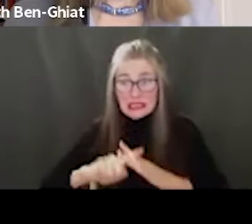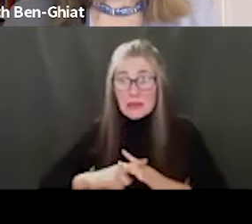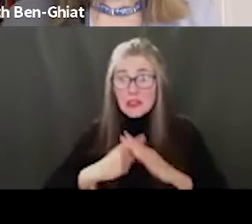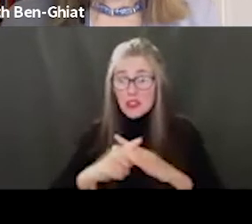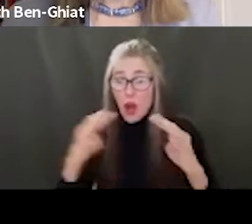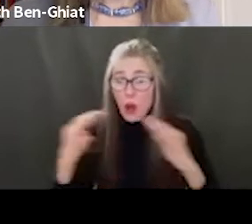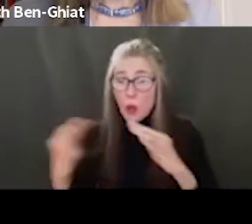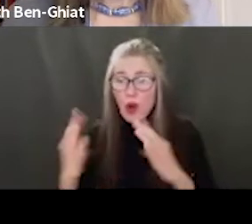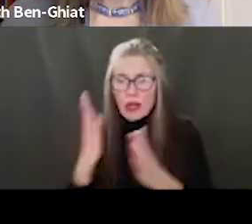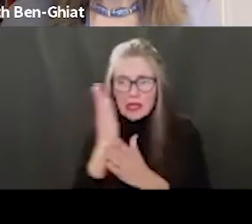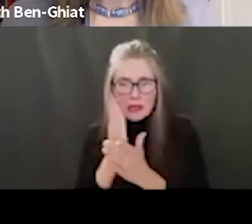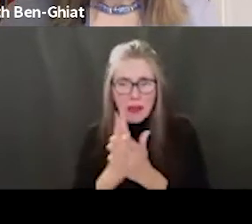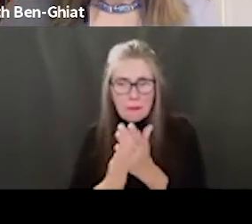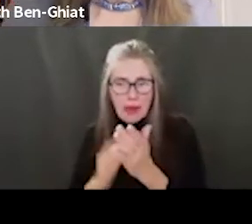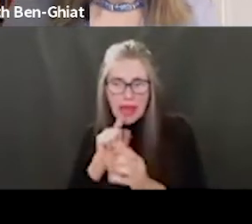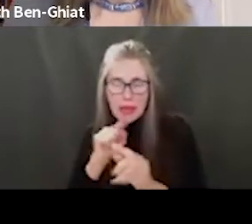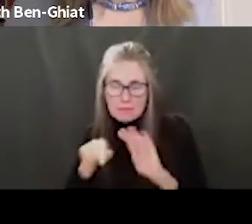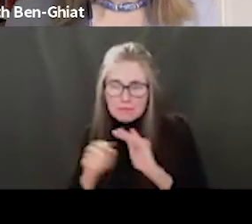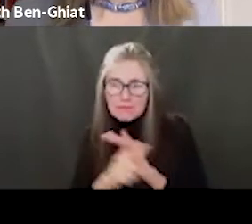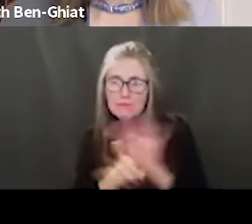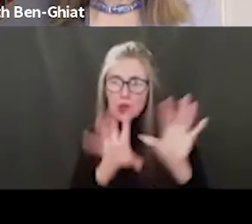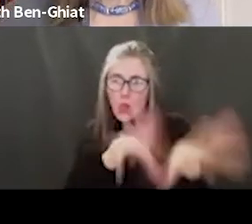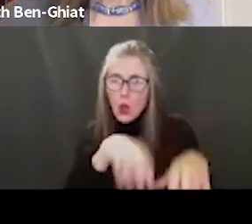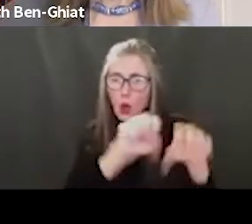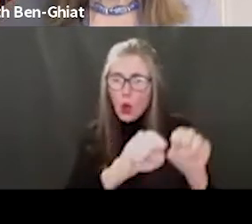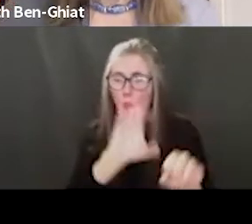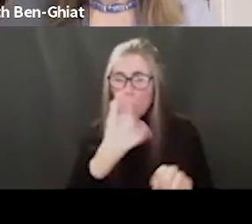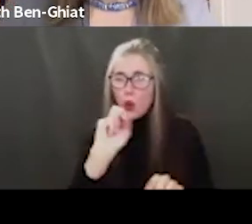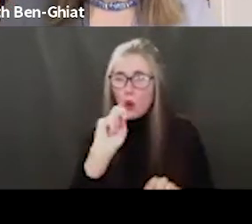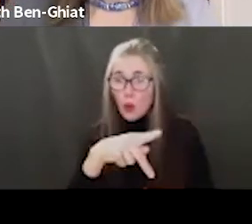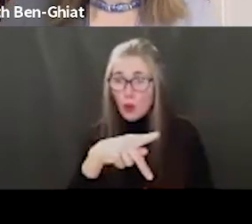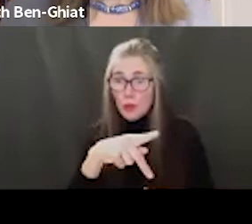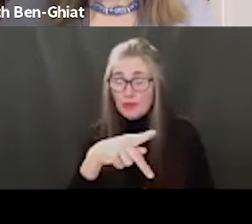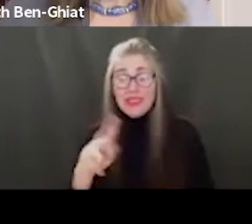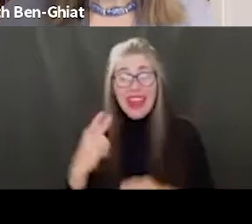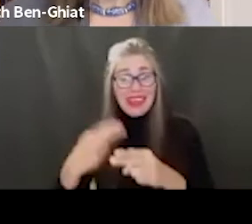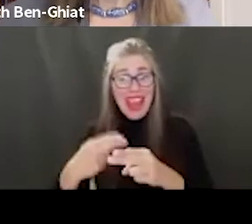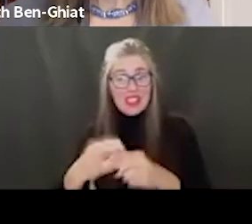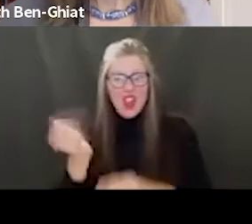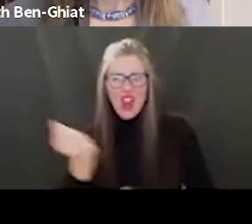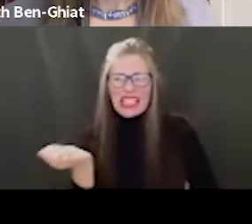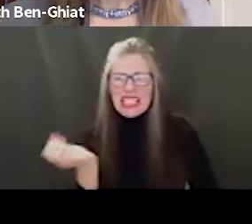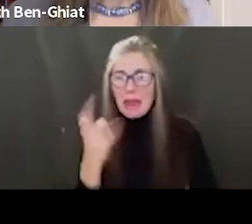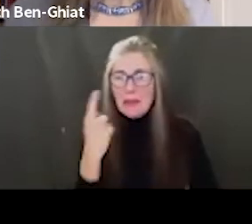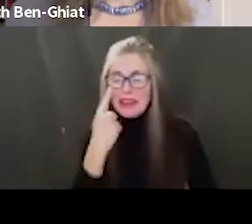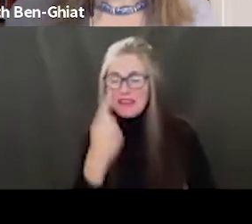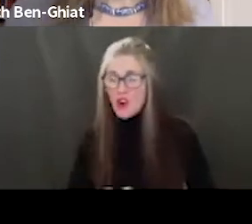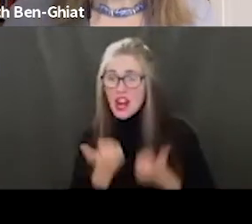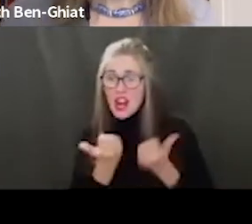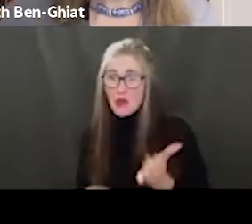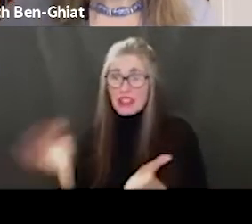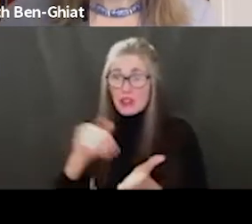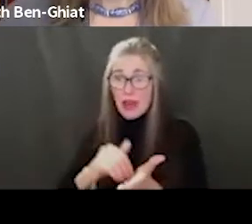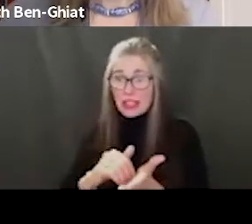and some plan coups. Political scientists have a name for this: gambling for resurrection, and almost